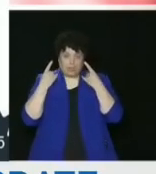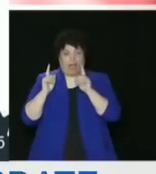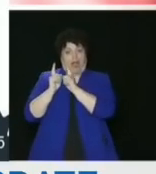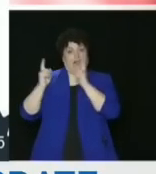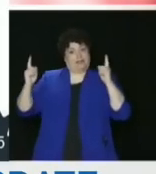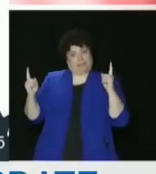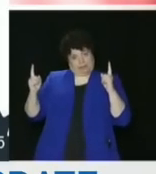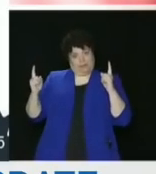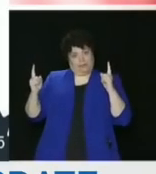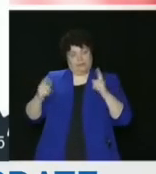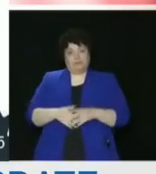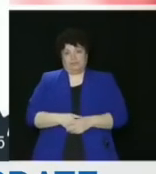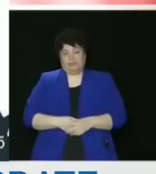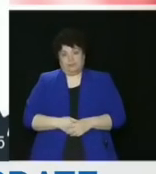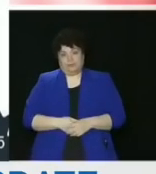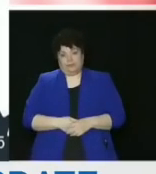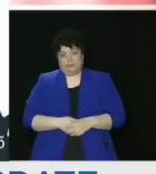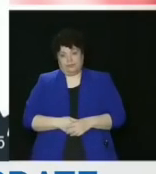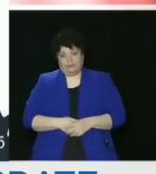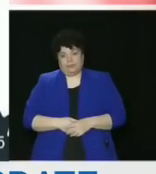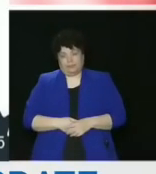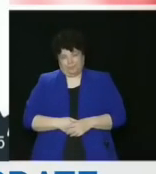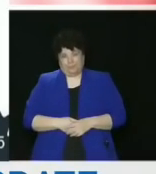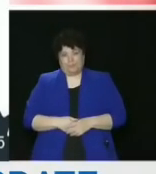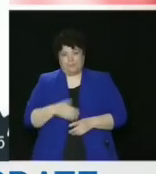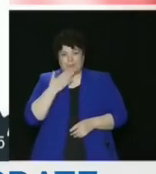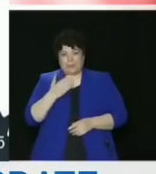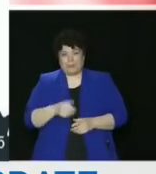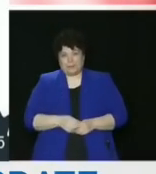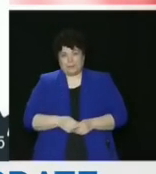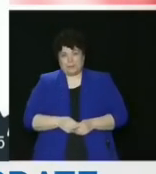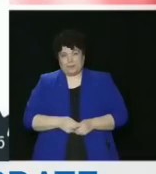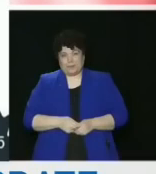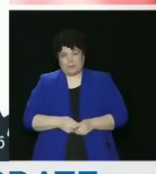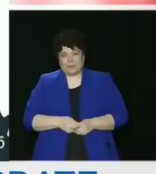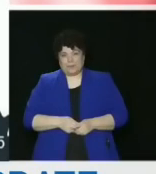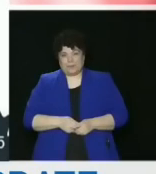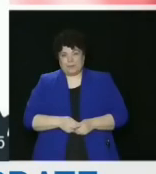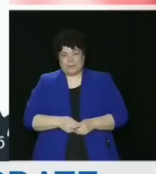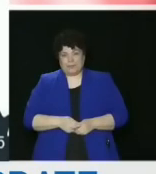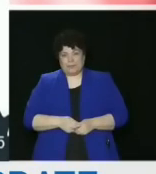and space. Thank you.